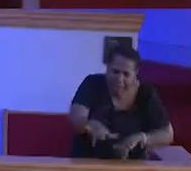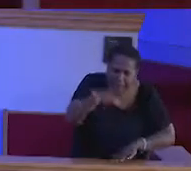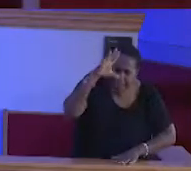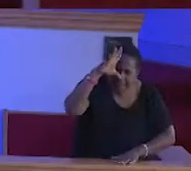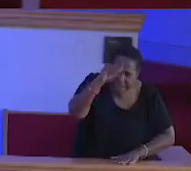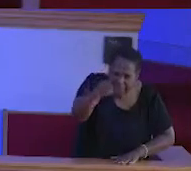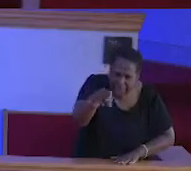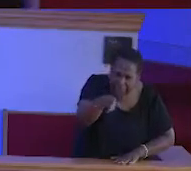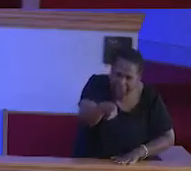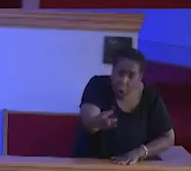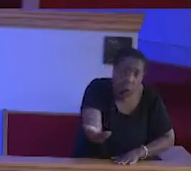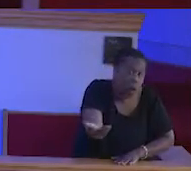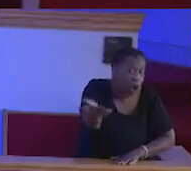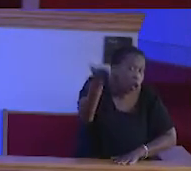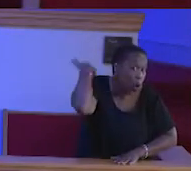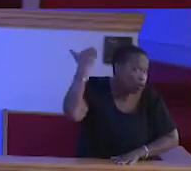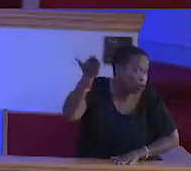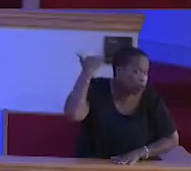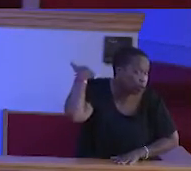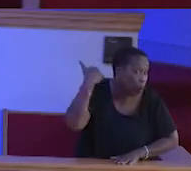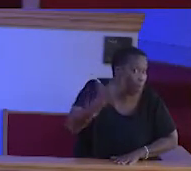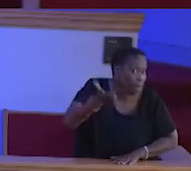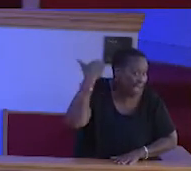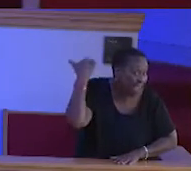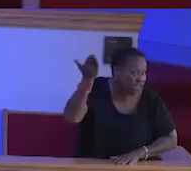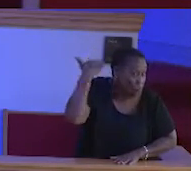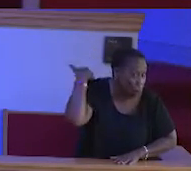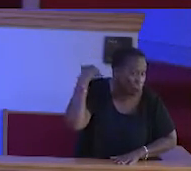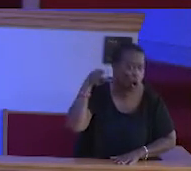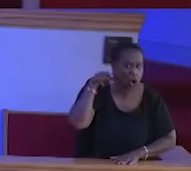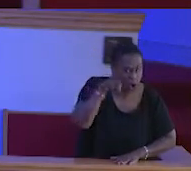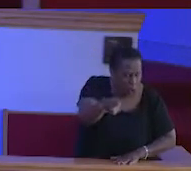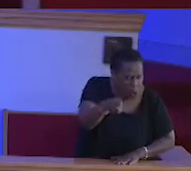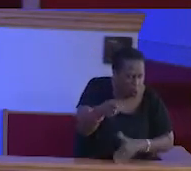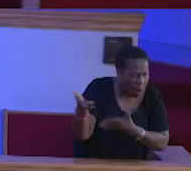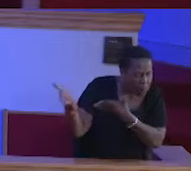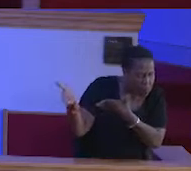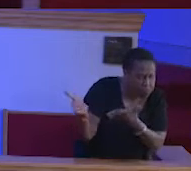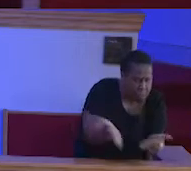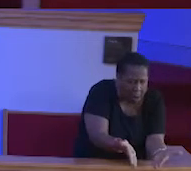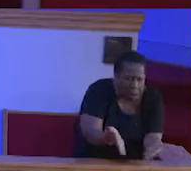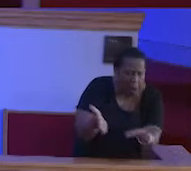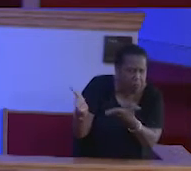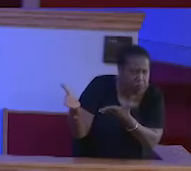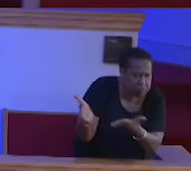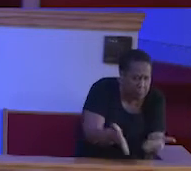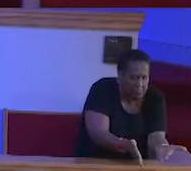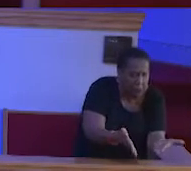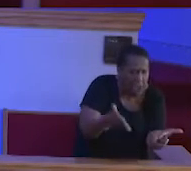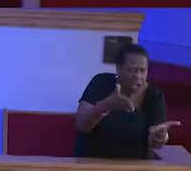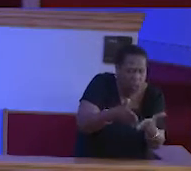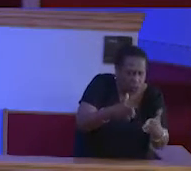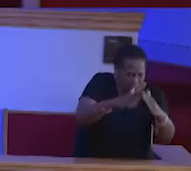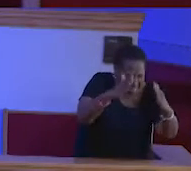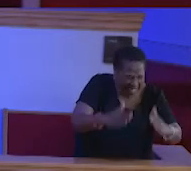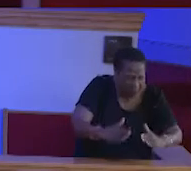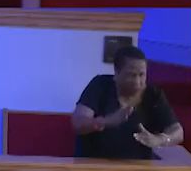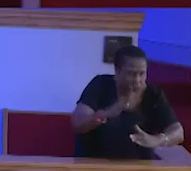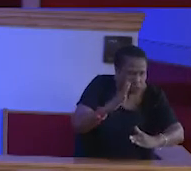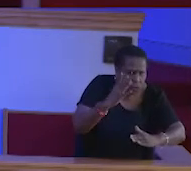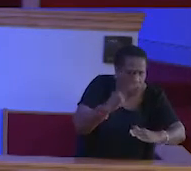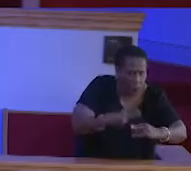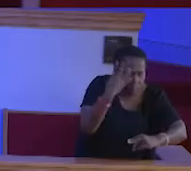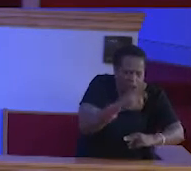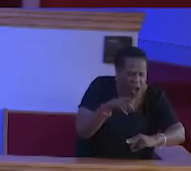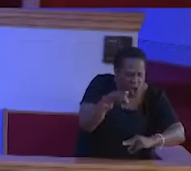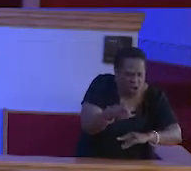that used to be brought to the temple gate called Beautiful to